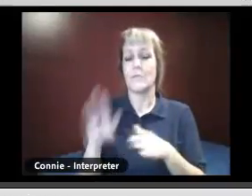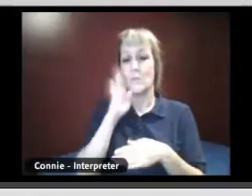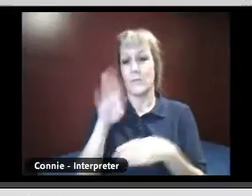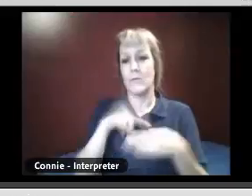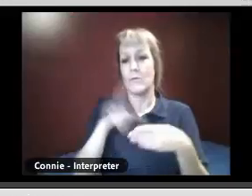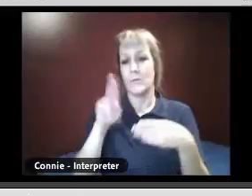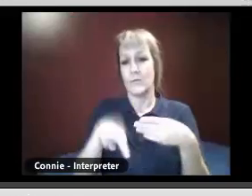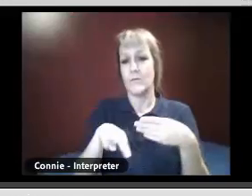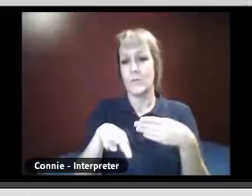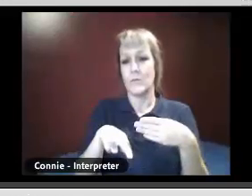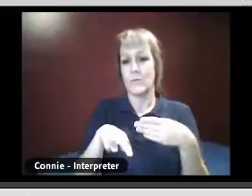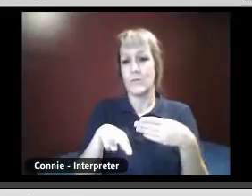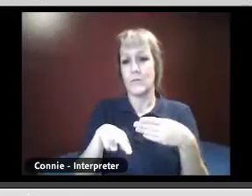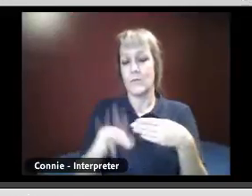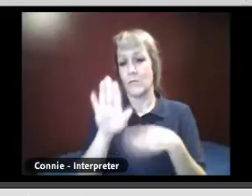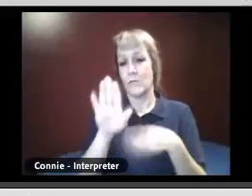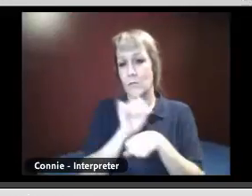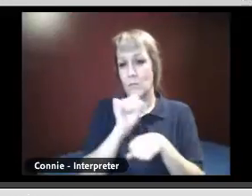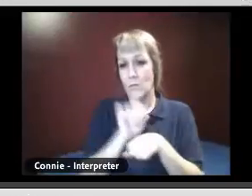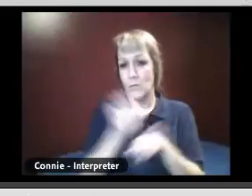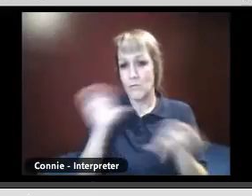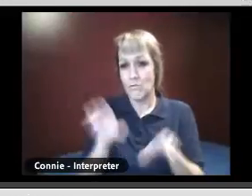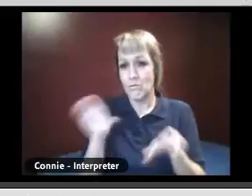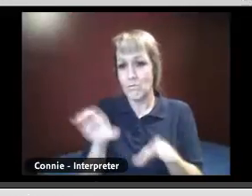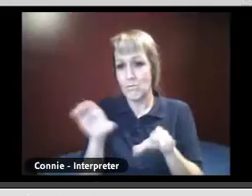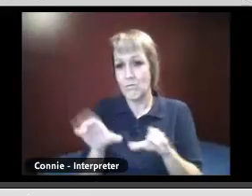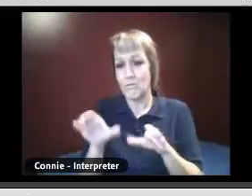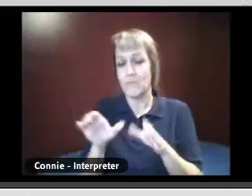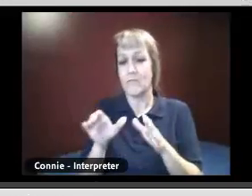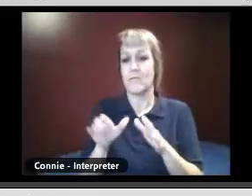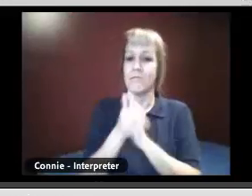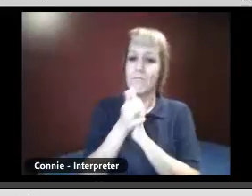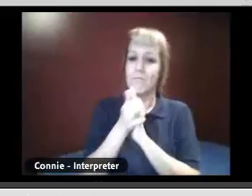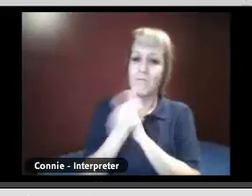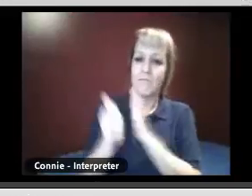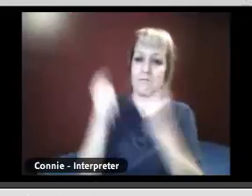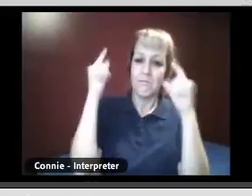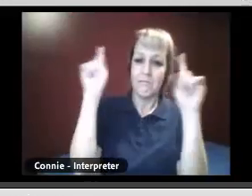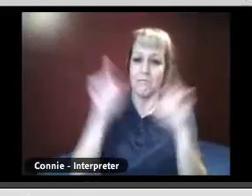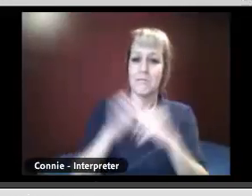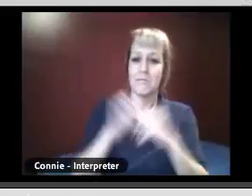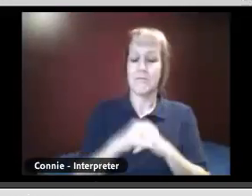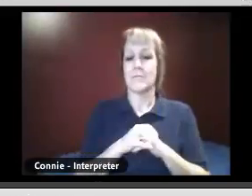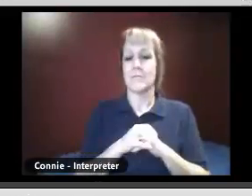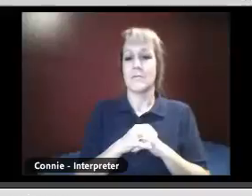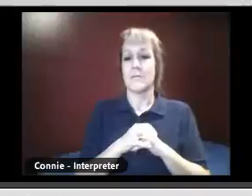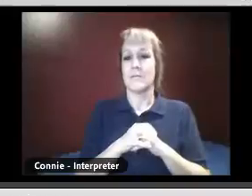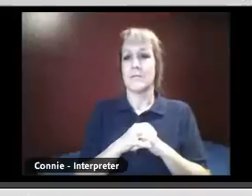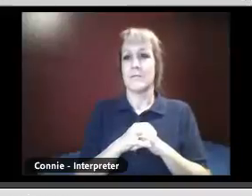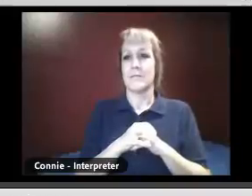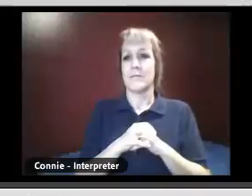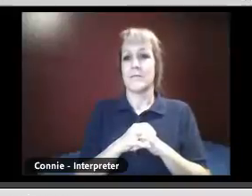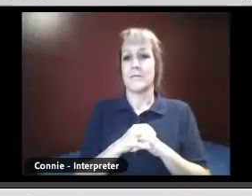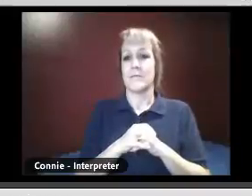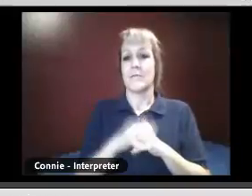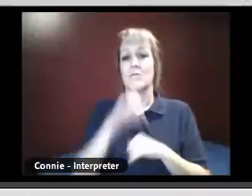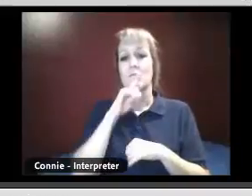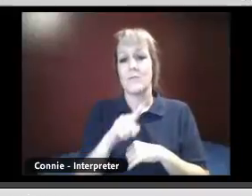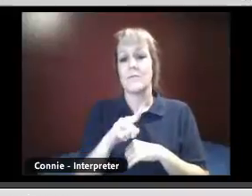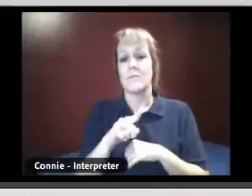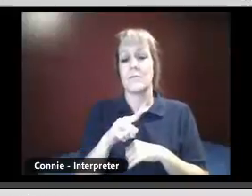on productivity and efficiency and getting things done. So there is a big price that is